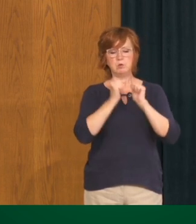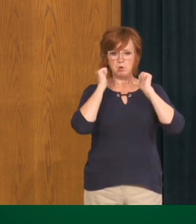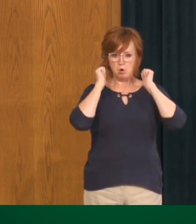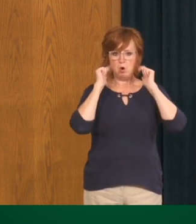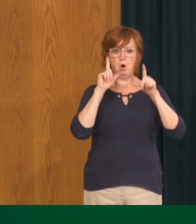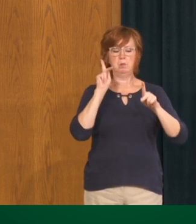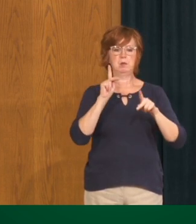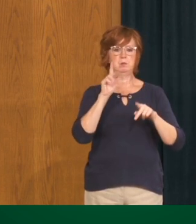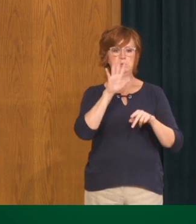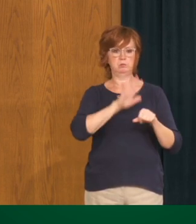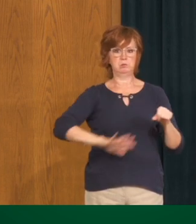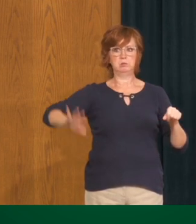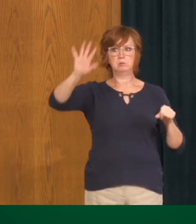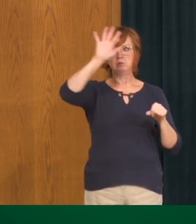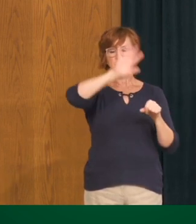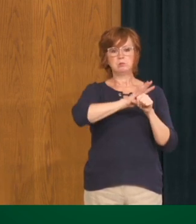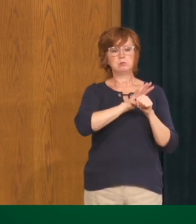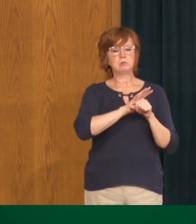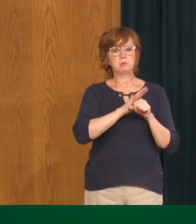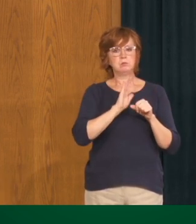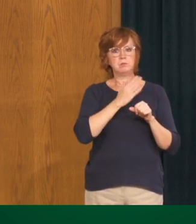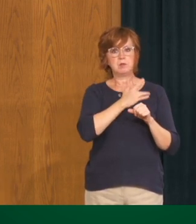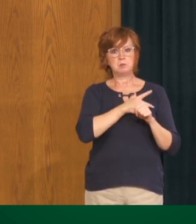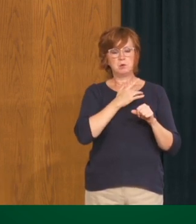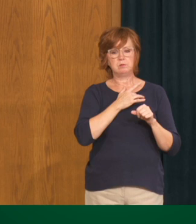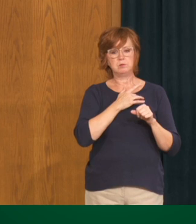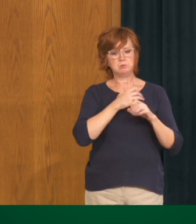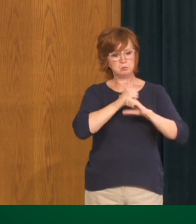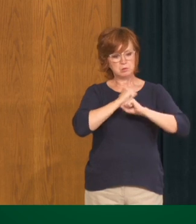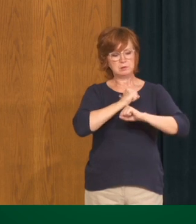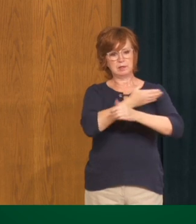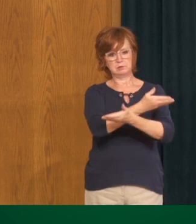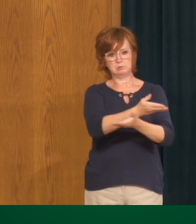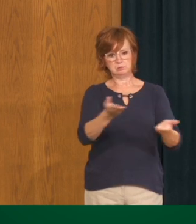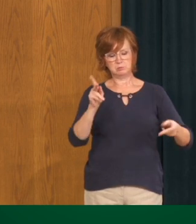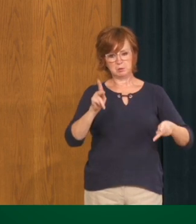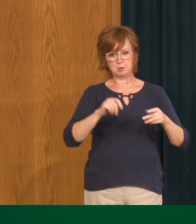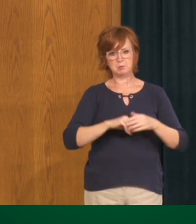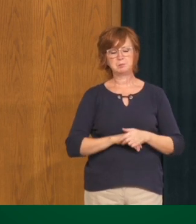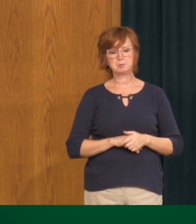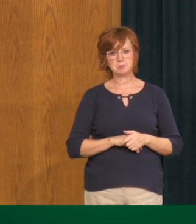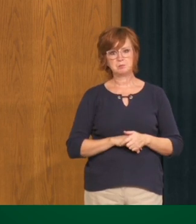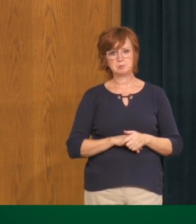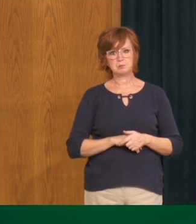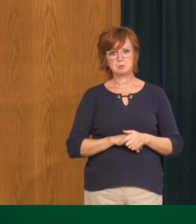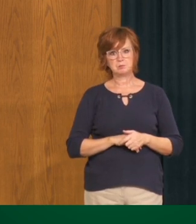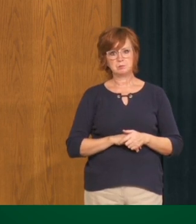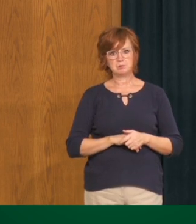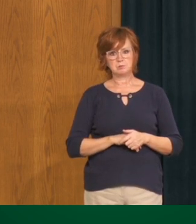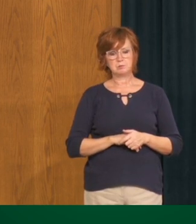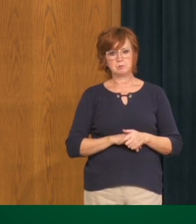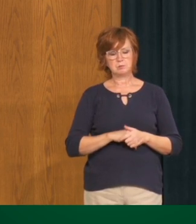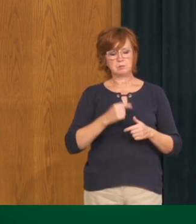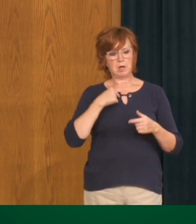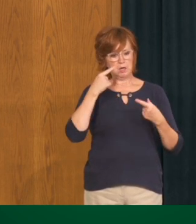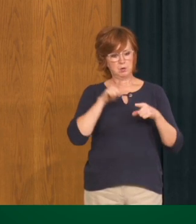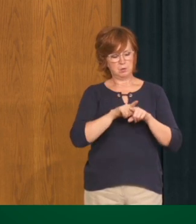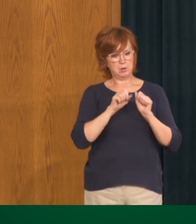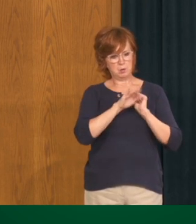around protecting them and other residents around COVID-19 transmission. But I would agree with all the comments you said